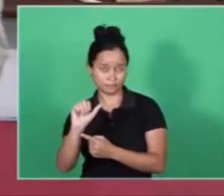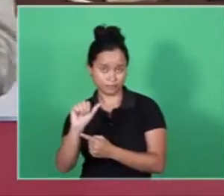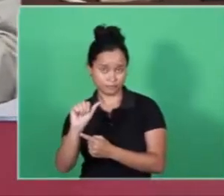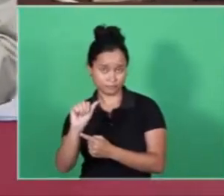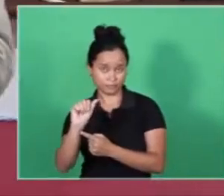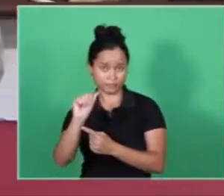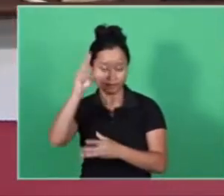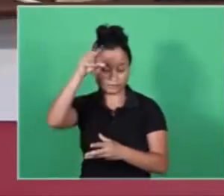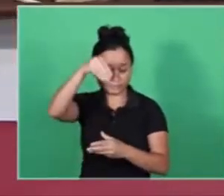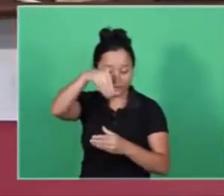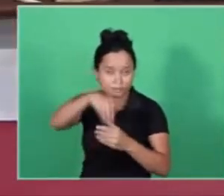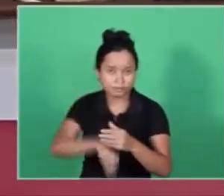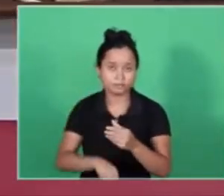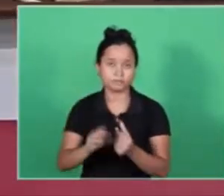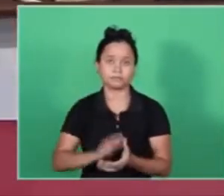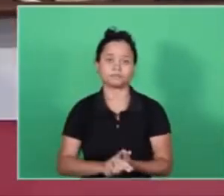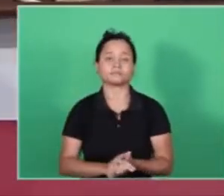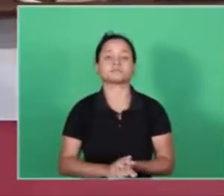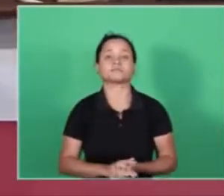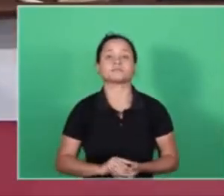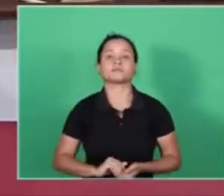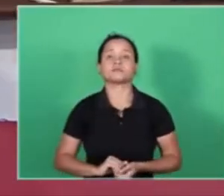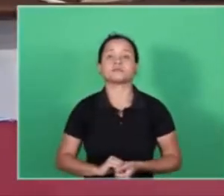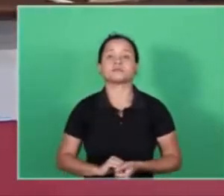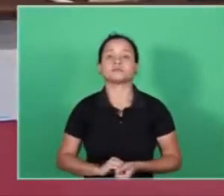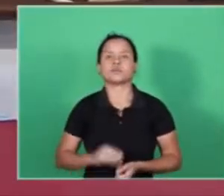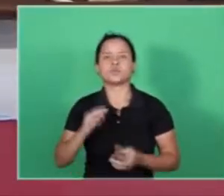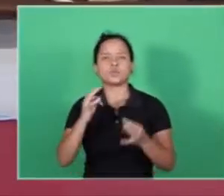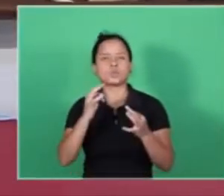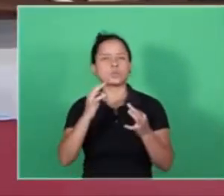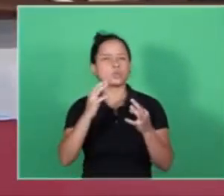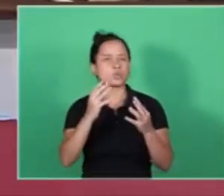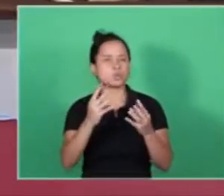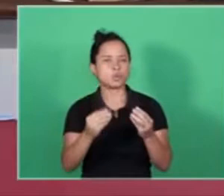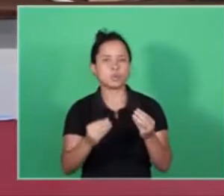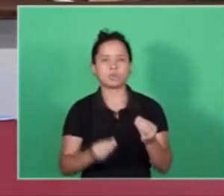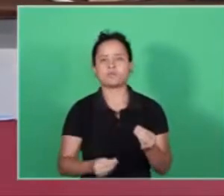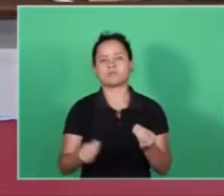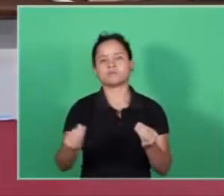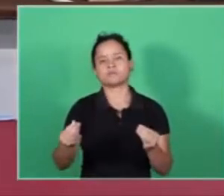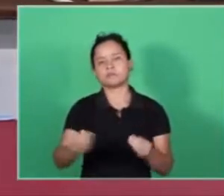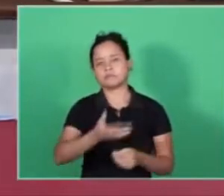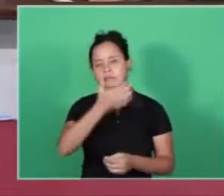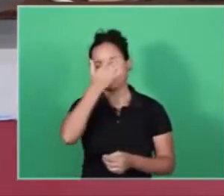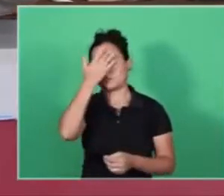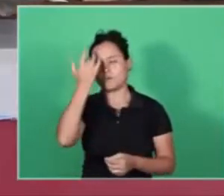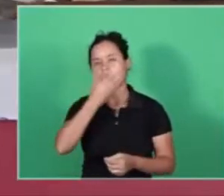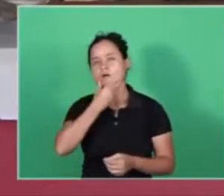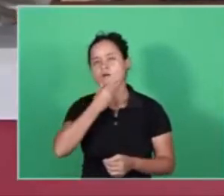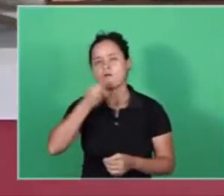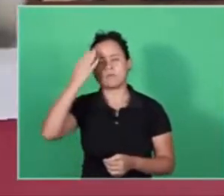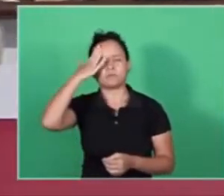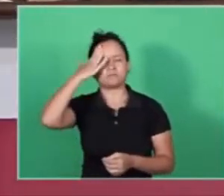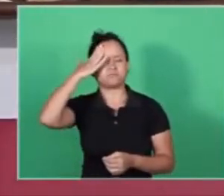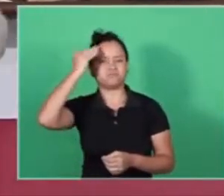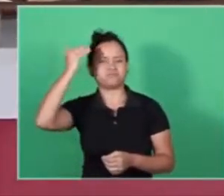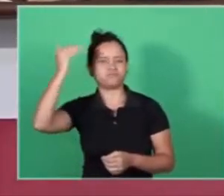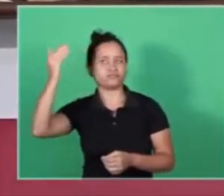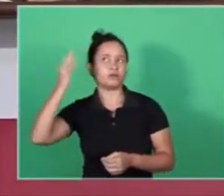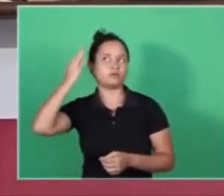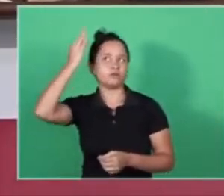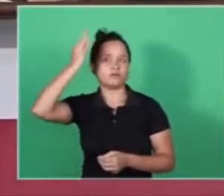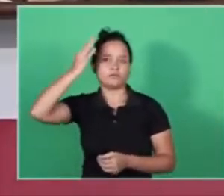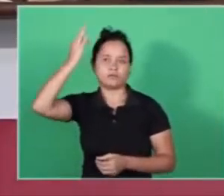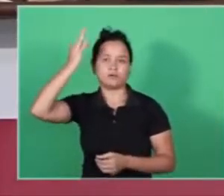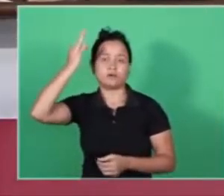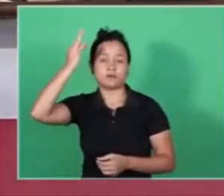was within metaphysics. Metaphysics. Kant was in metaphysics. The great philosophers and